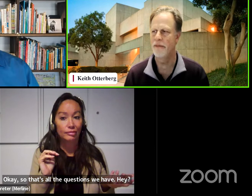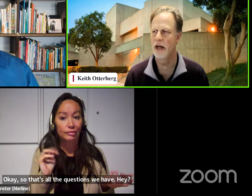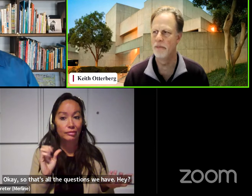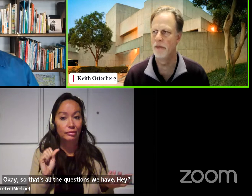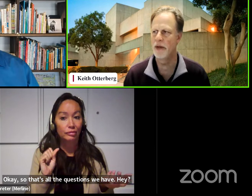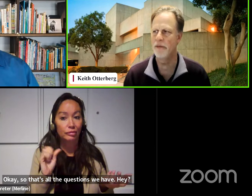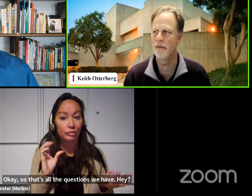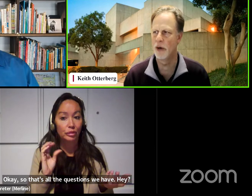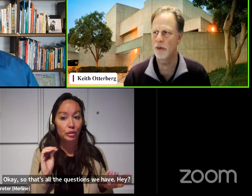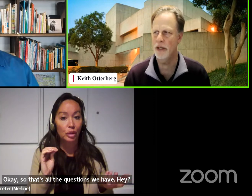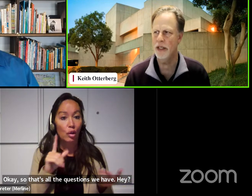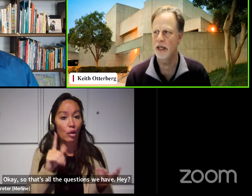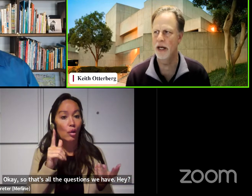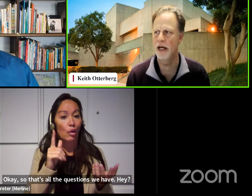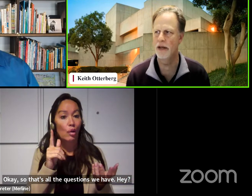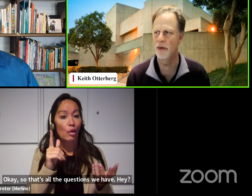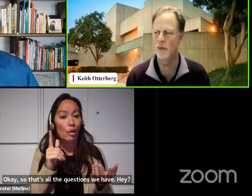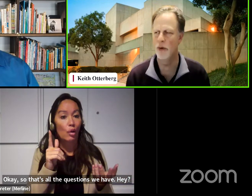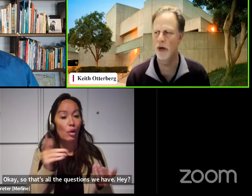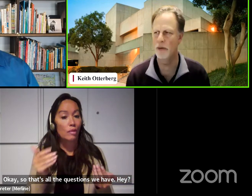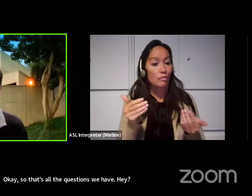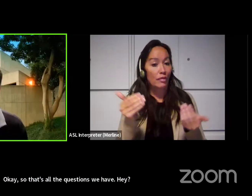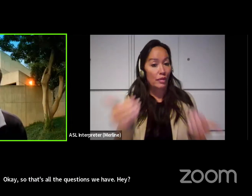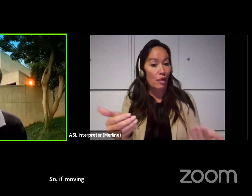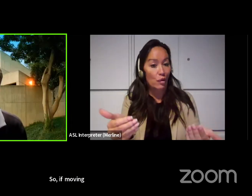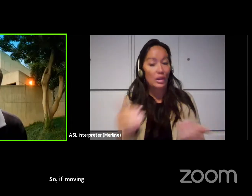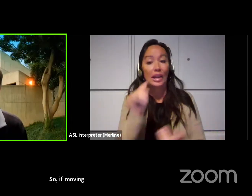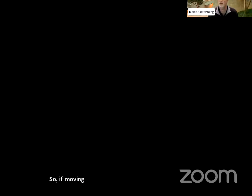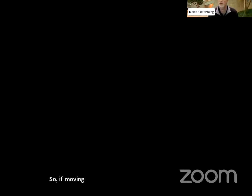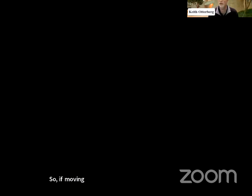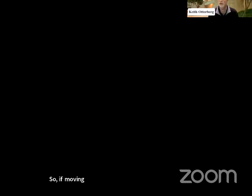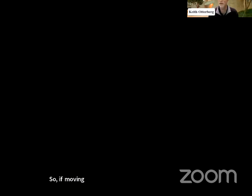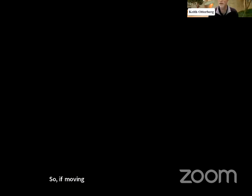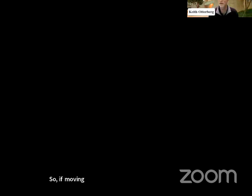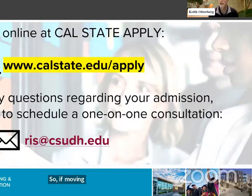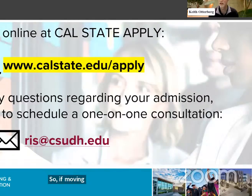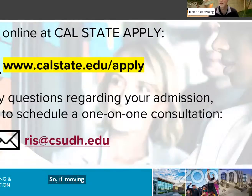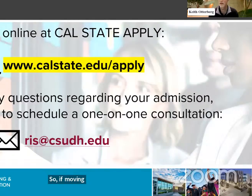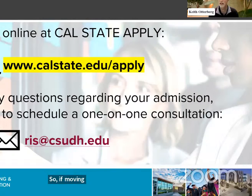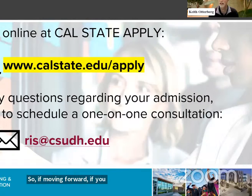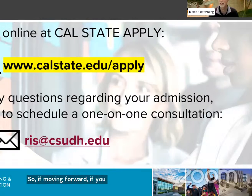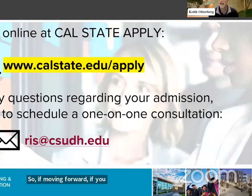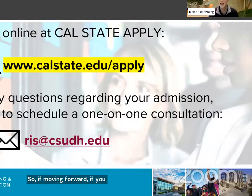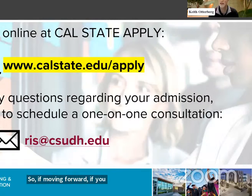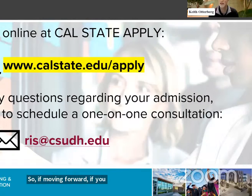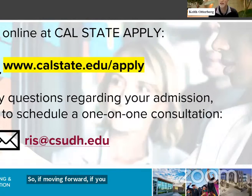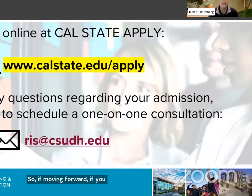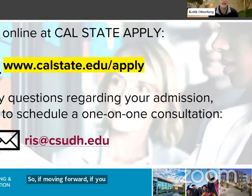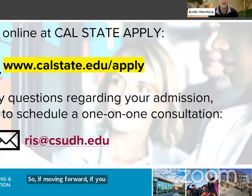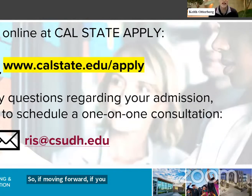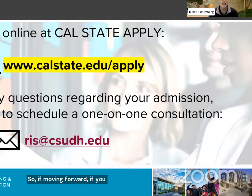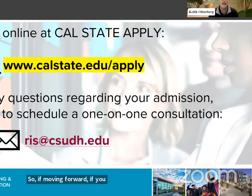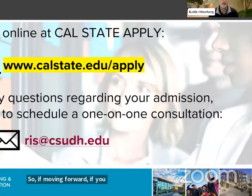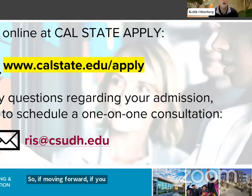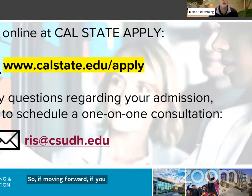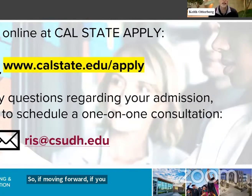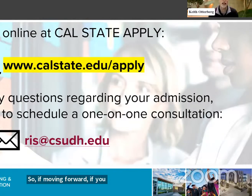So if moving forward, if you want to apply, if you're ready to apply, visit